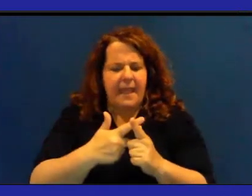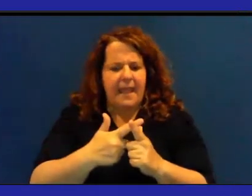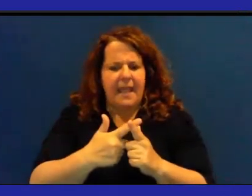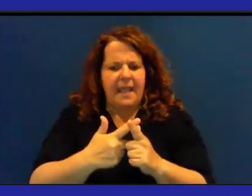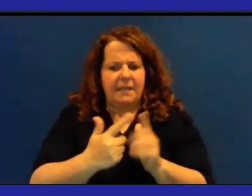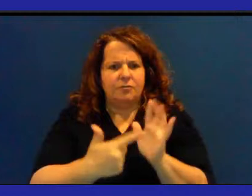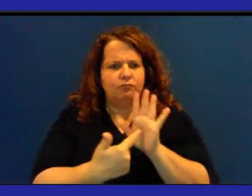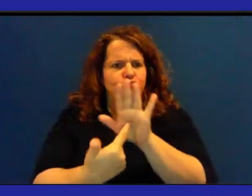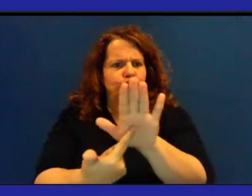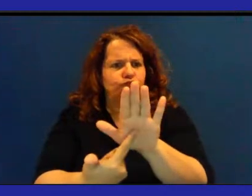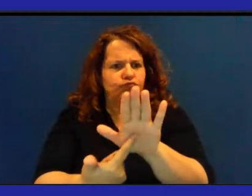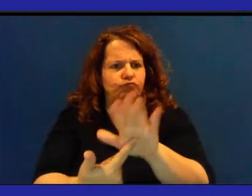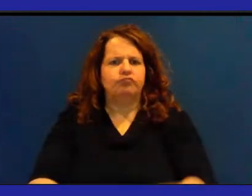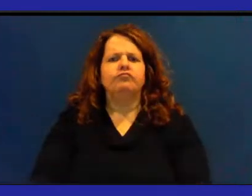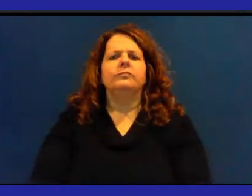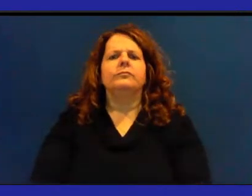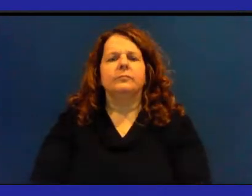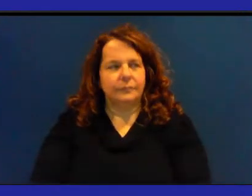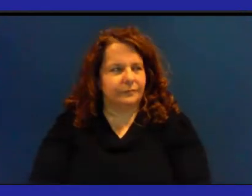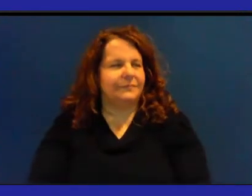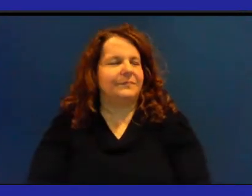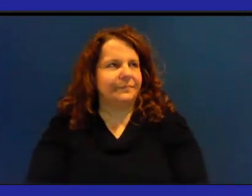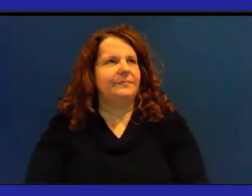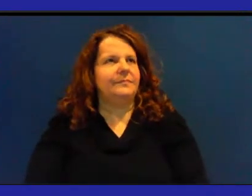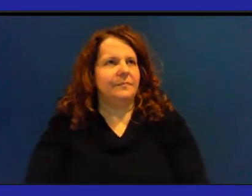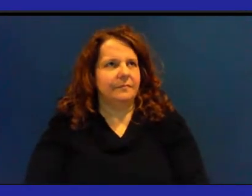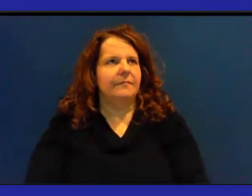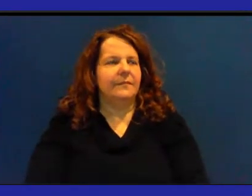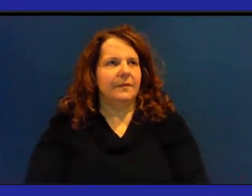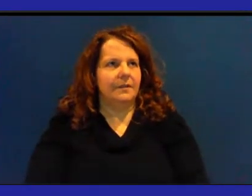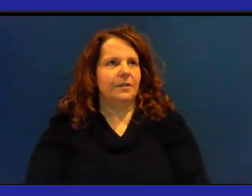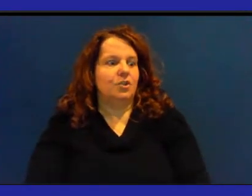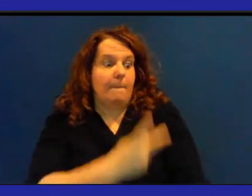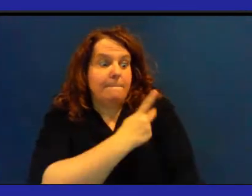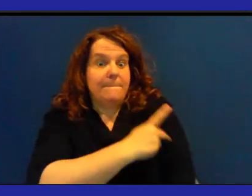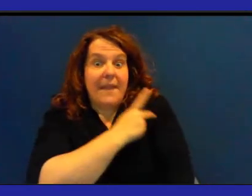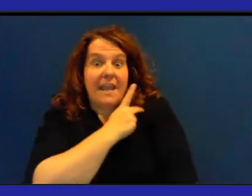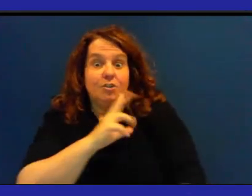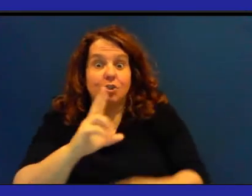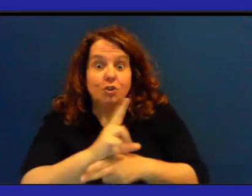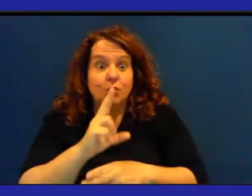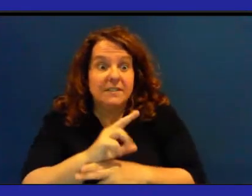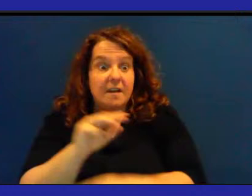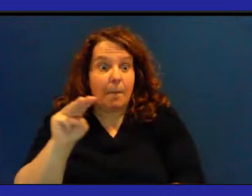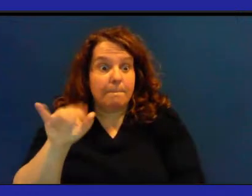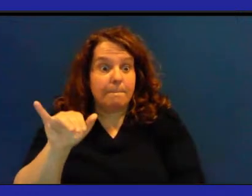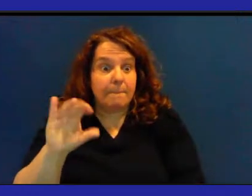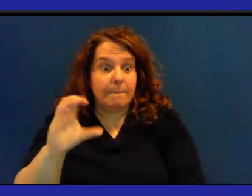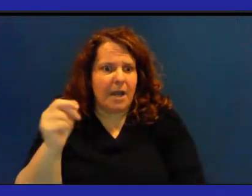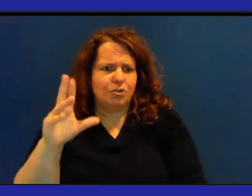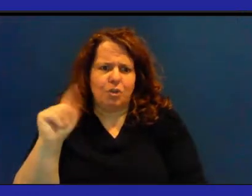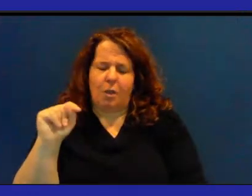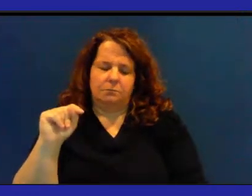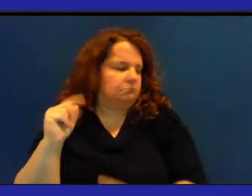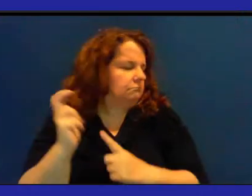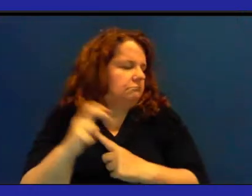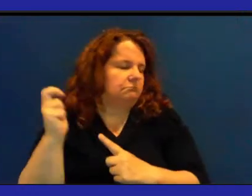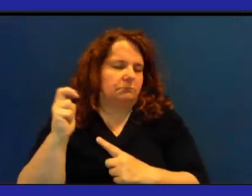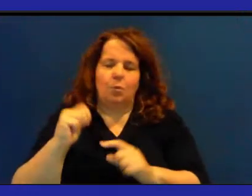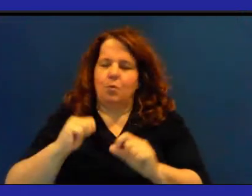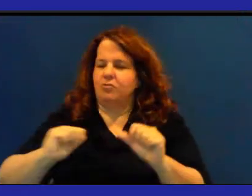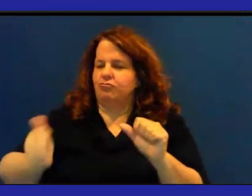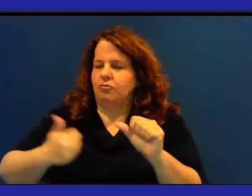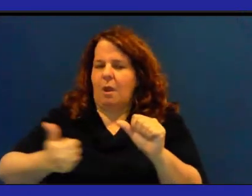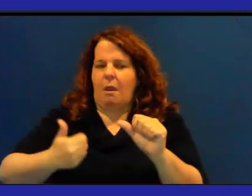point. We have certainly one on our patients' utilization of MyChart, right? We track that and we can